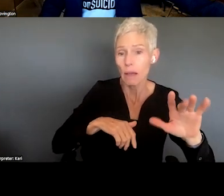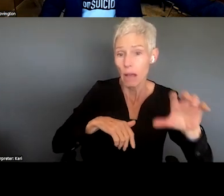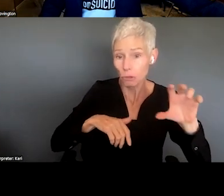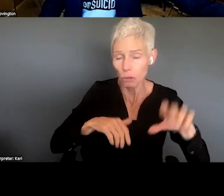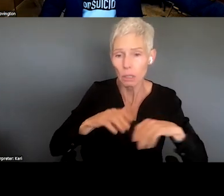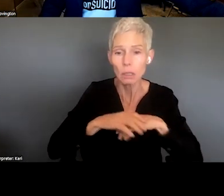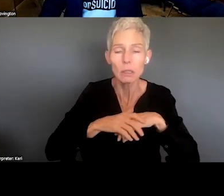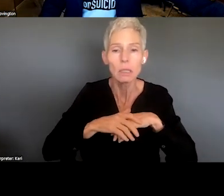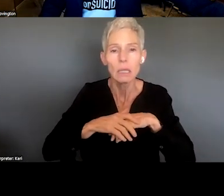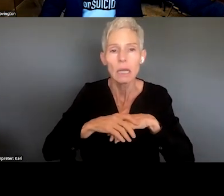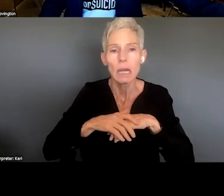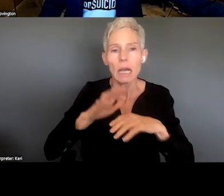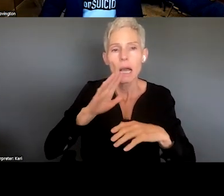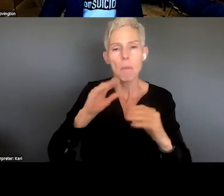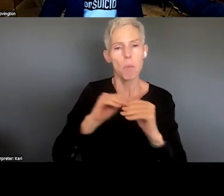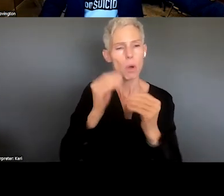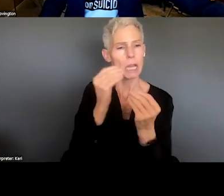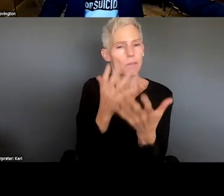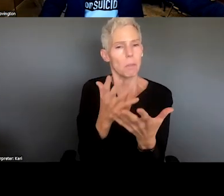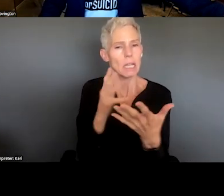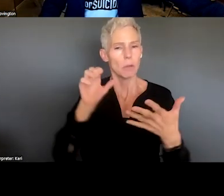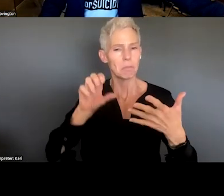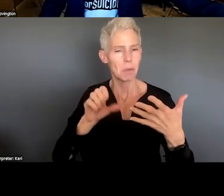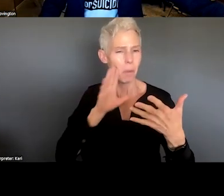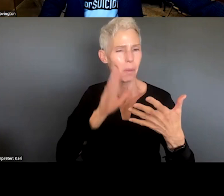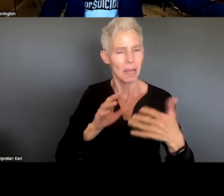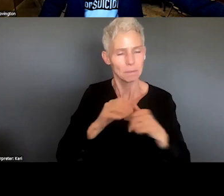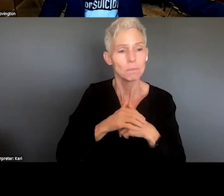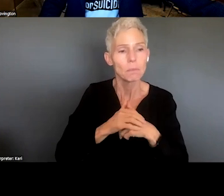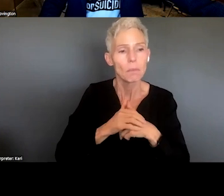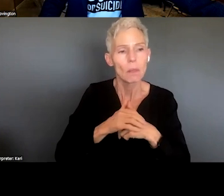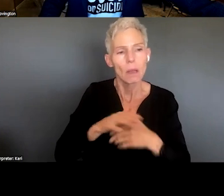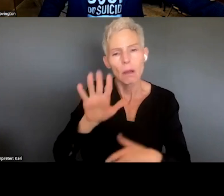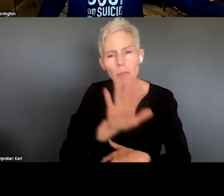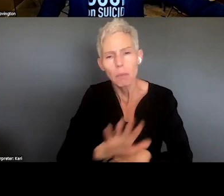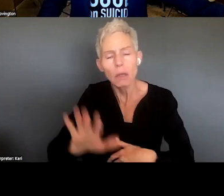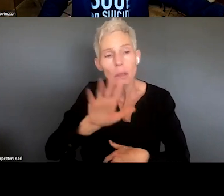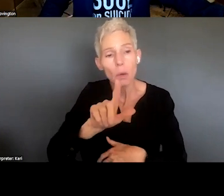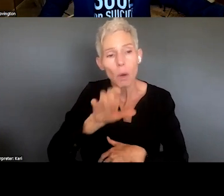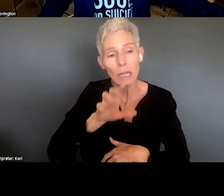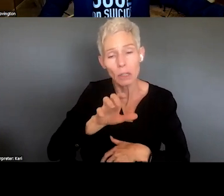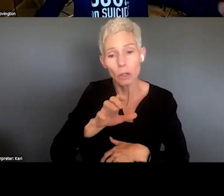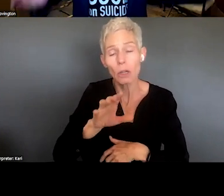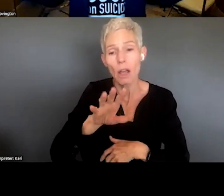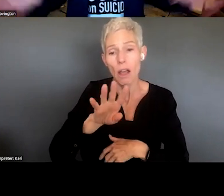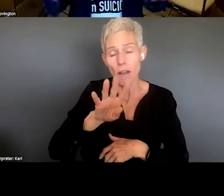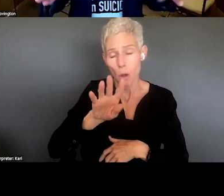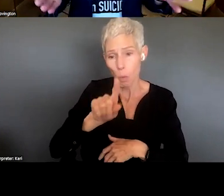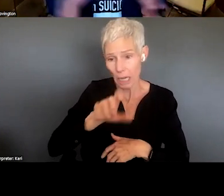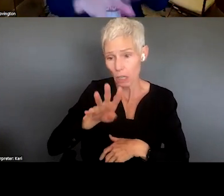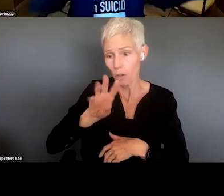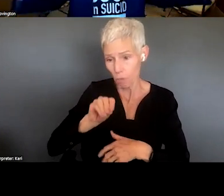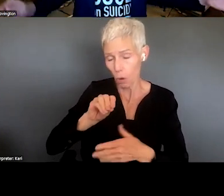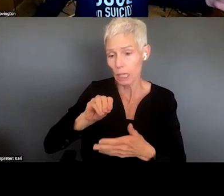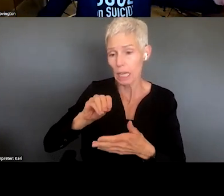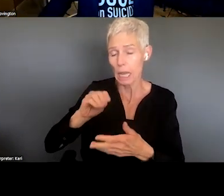Let me give you just a little bit more information as we go here. There are approximately 140 million total visits